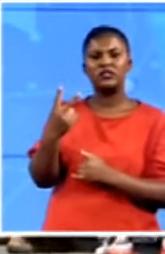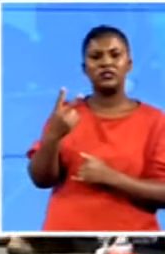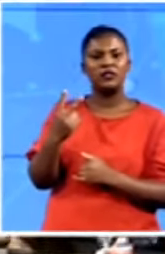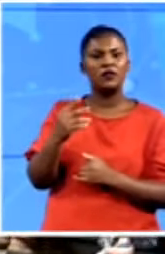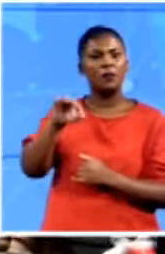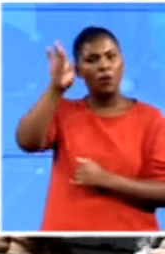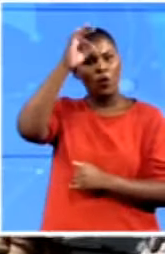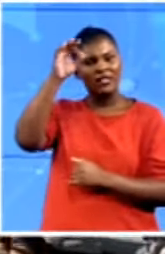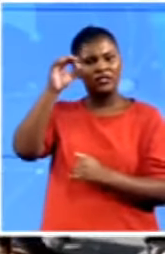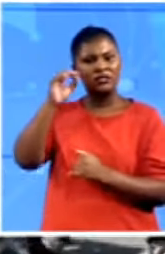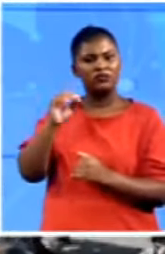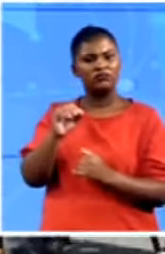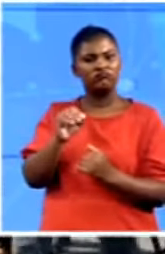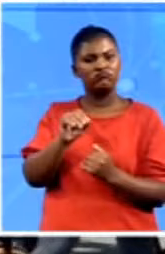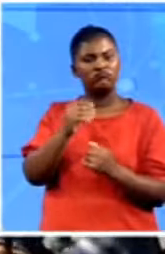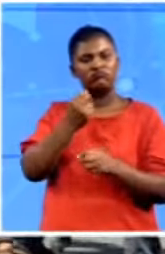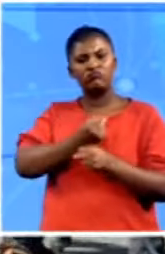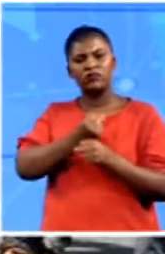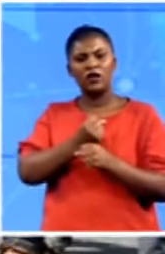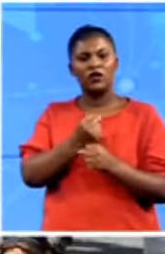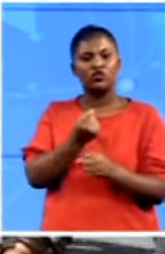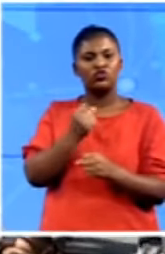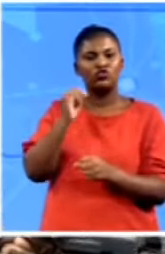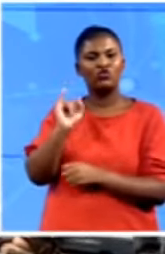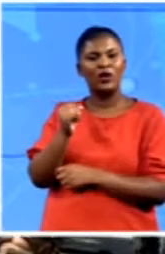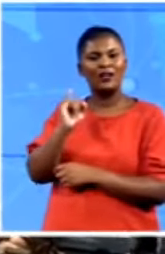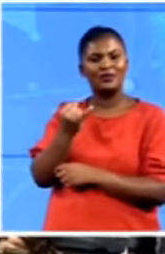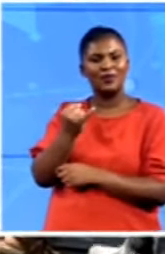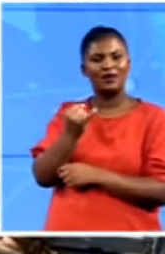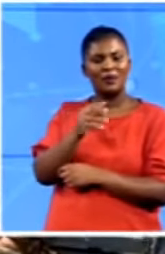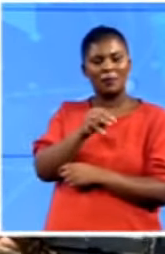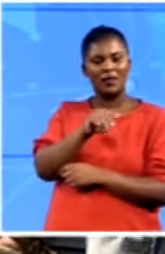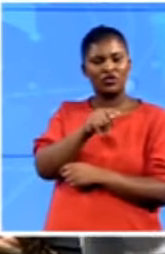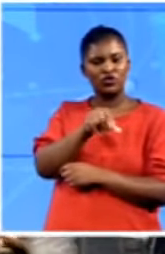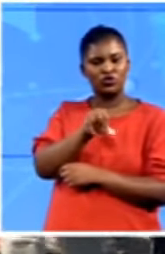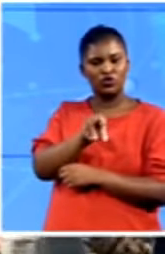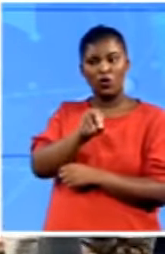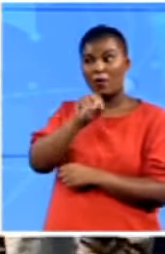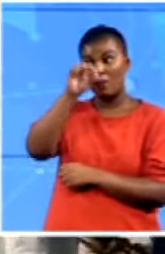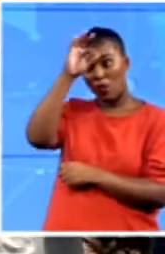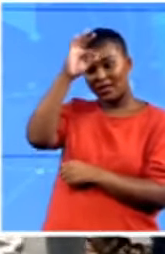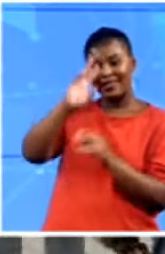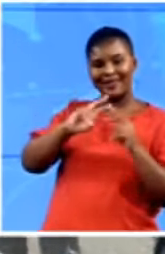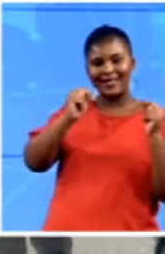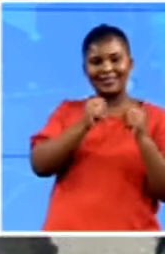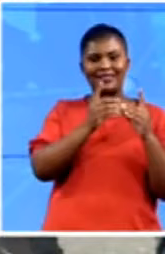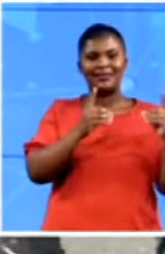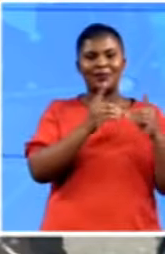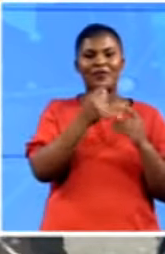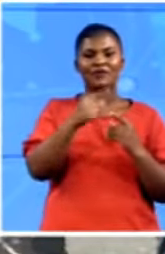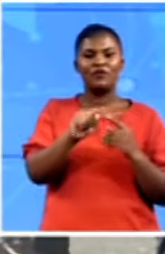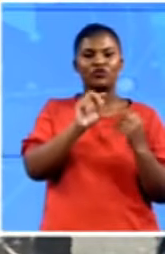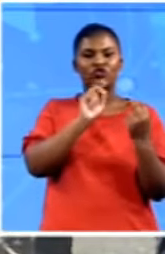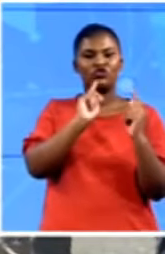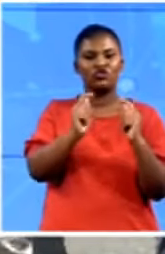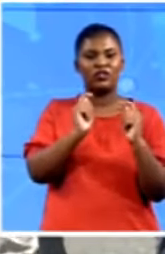between the Johannesburg Metro Police Department in conjunction with the National Department of Transport. Indeed, you did indicate the Deputy Minister